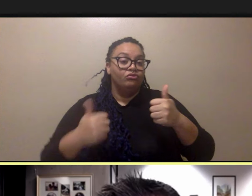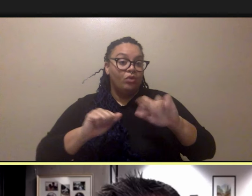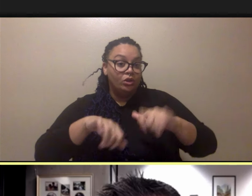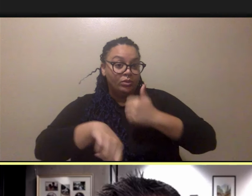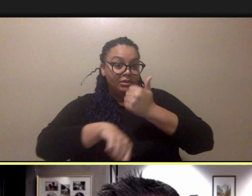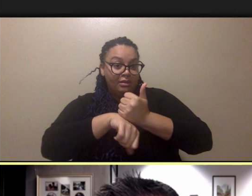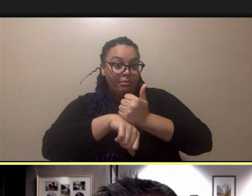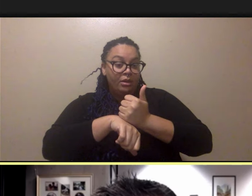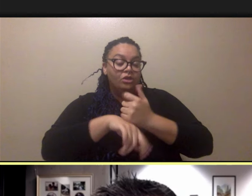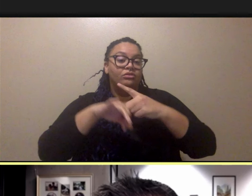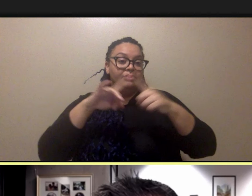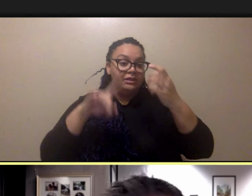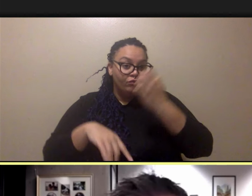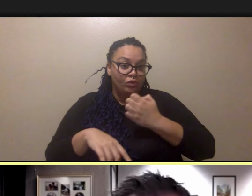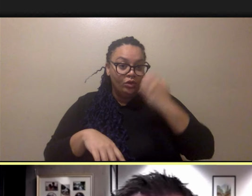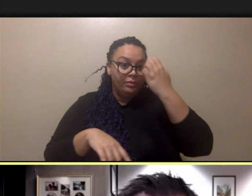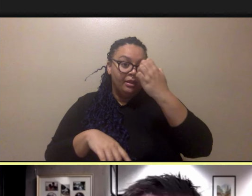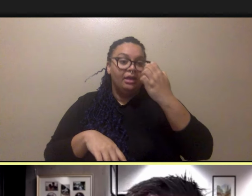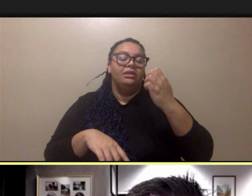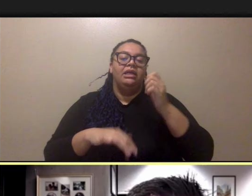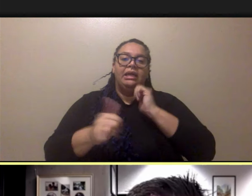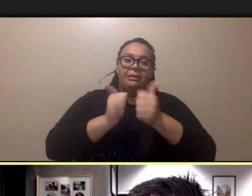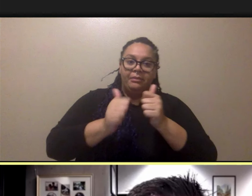different Europeans competed with them, French,